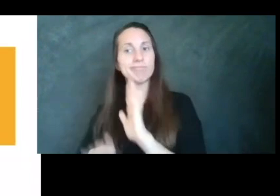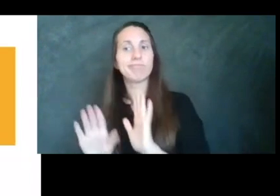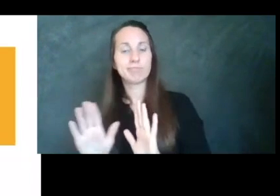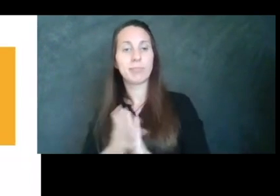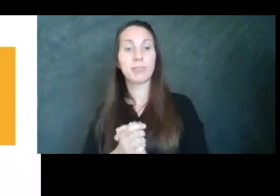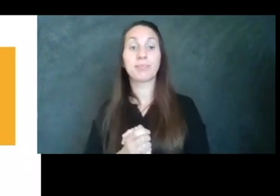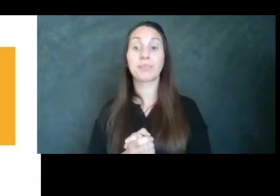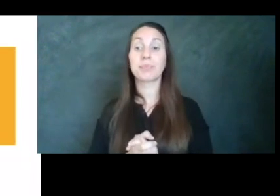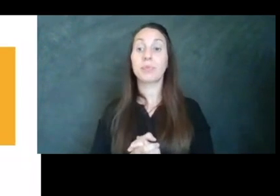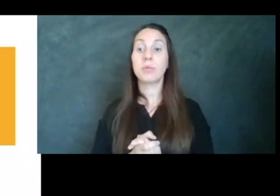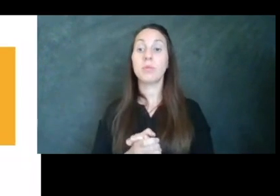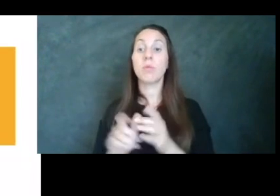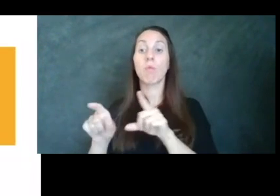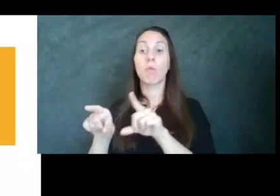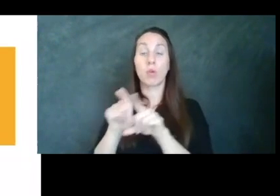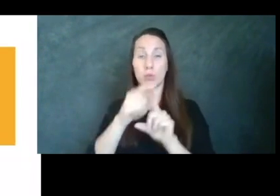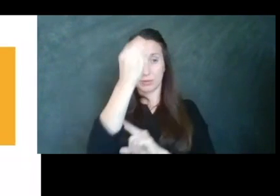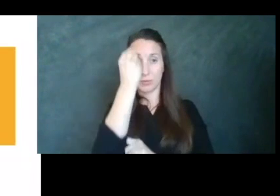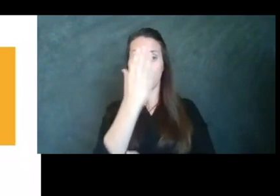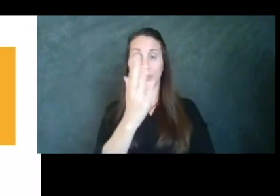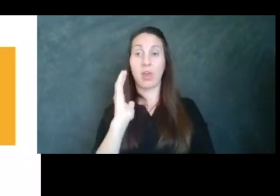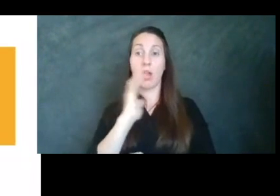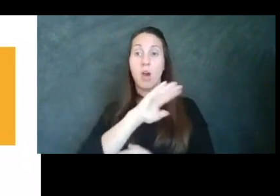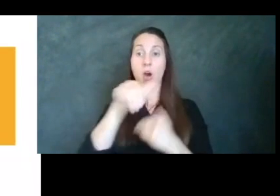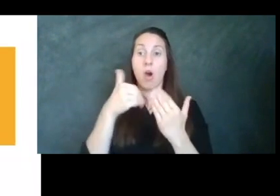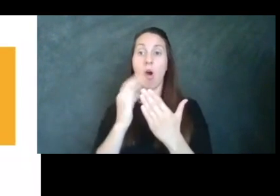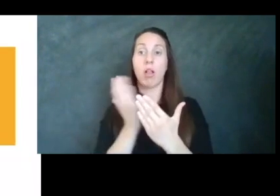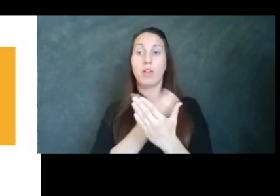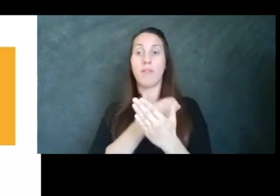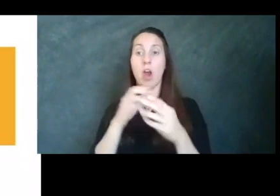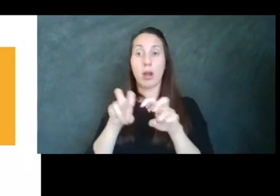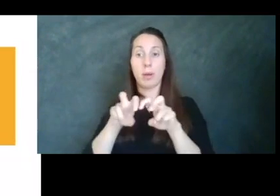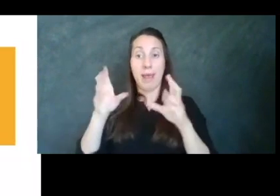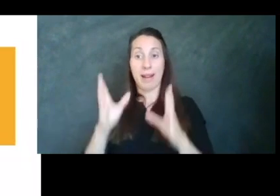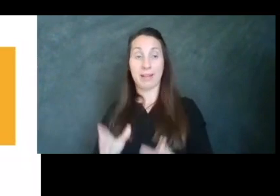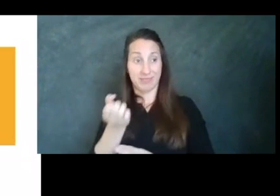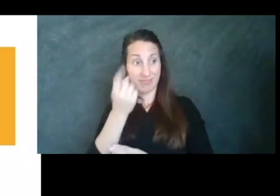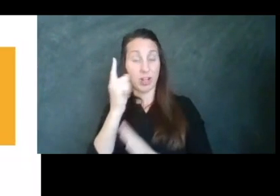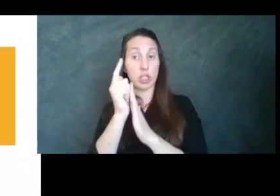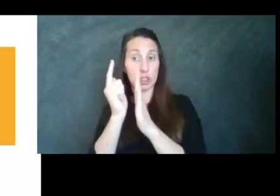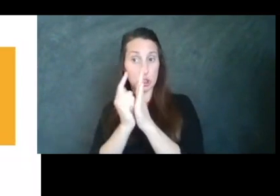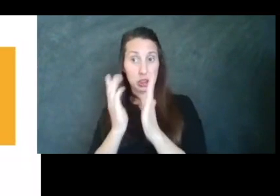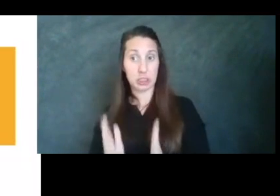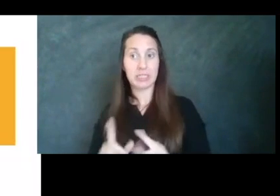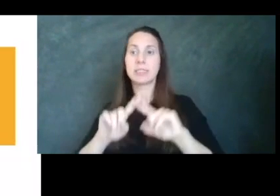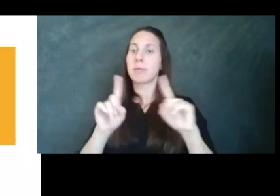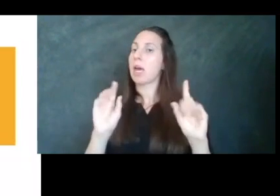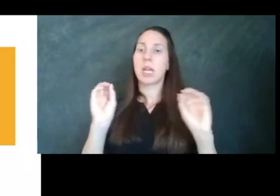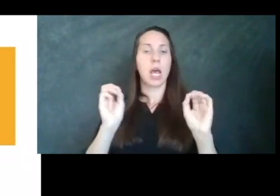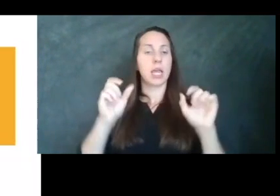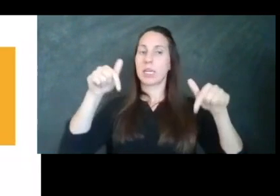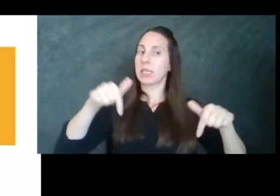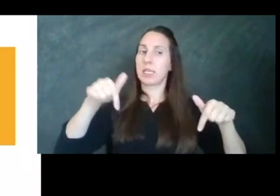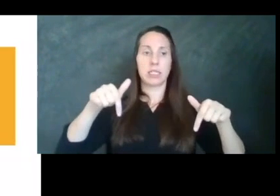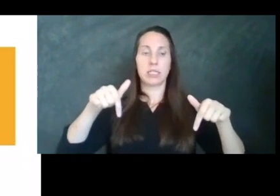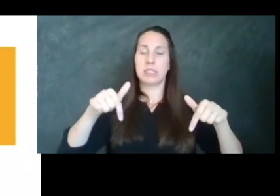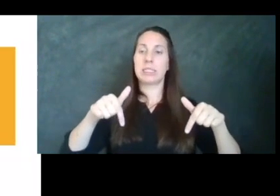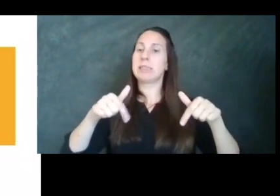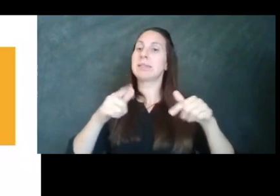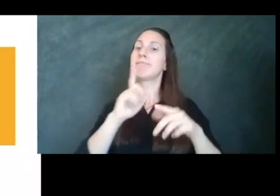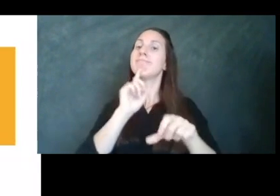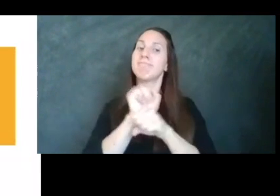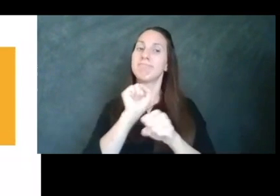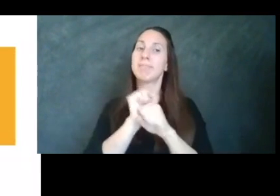panelists are in fact attorneys, nothing in this presentation should be construed as legal advice or to create